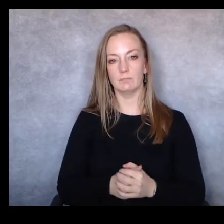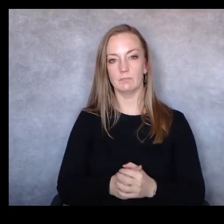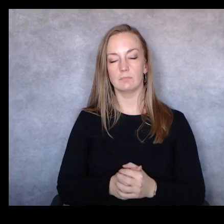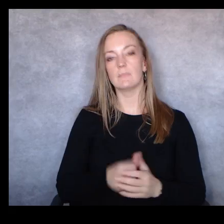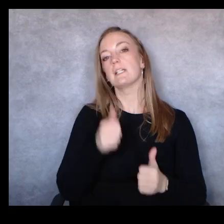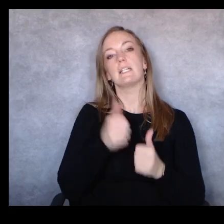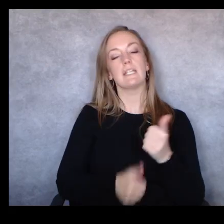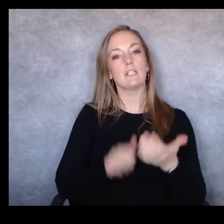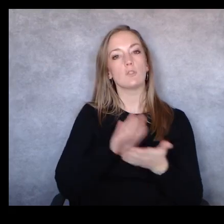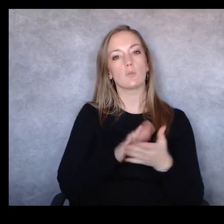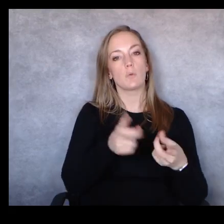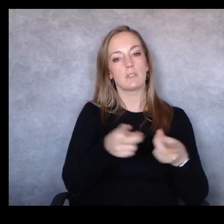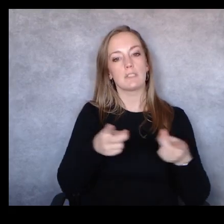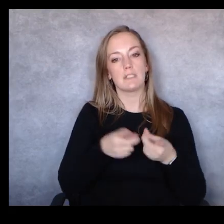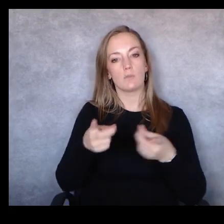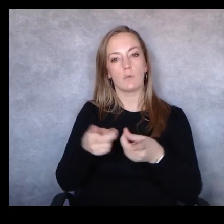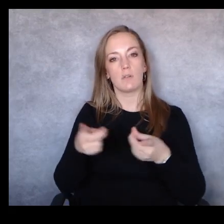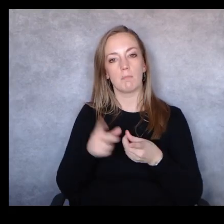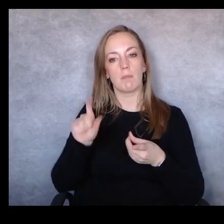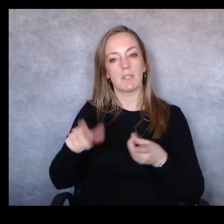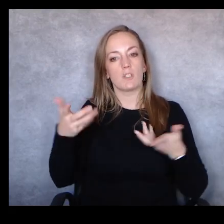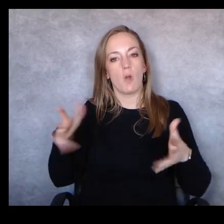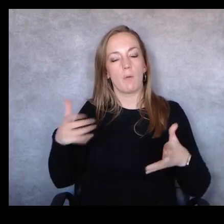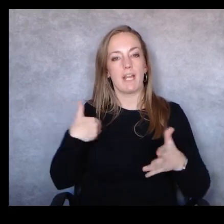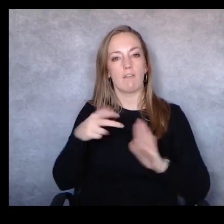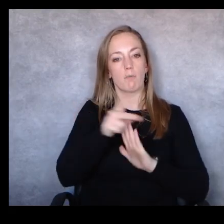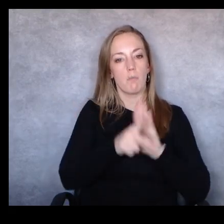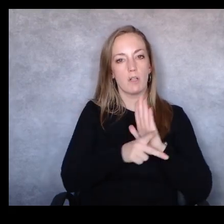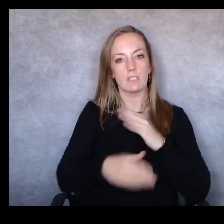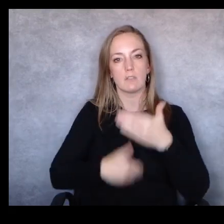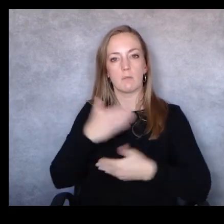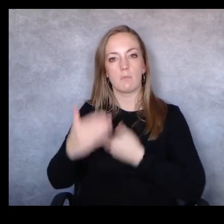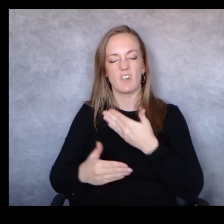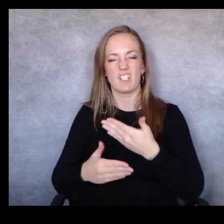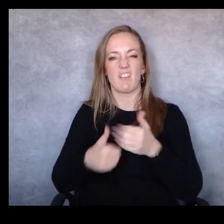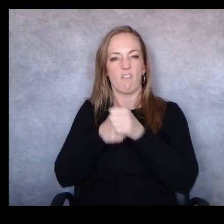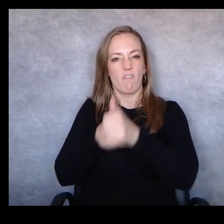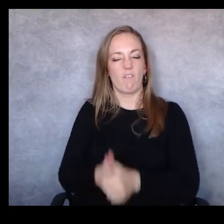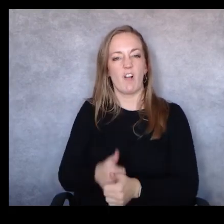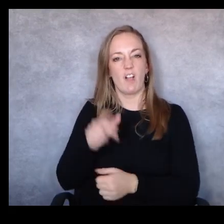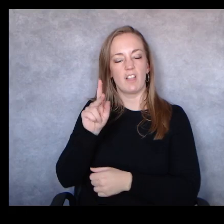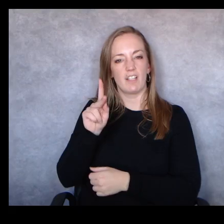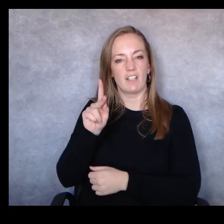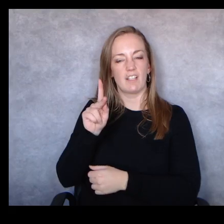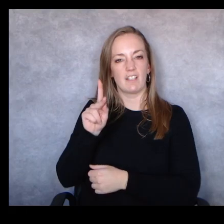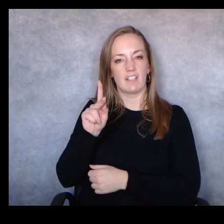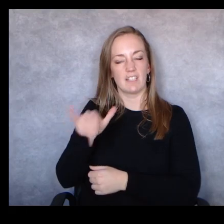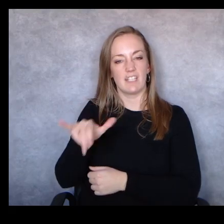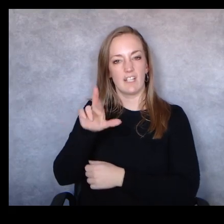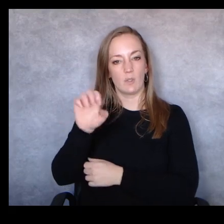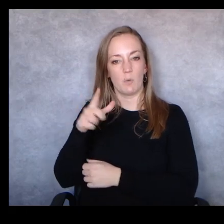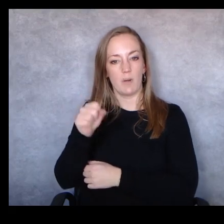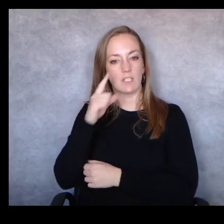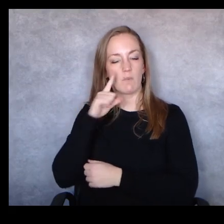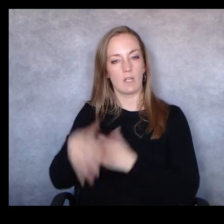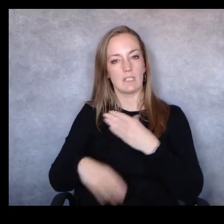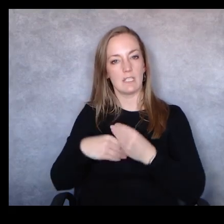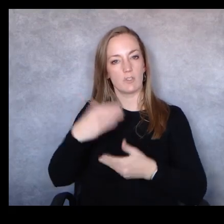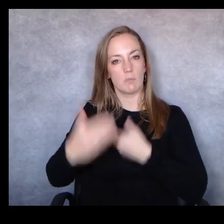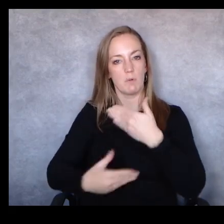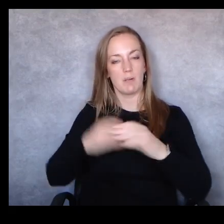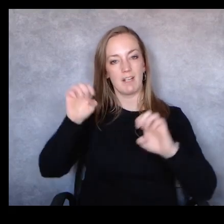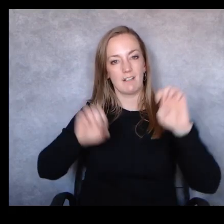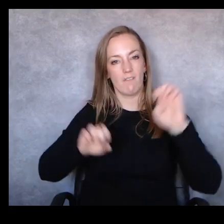Each school district must have policies and procedures as outlined in the Kentucky Regulation for additional procedures for evaluating children with